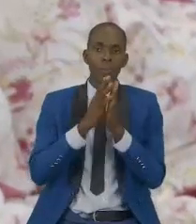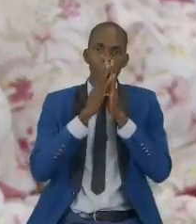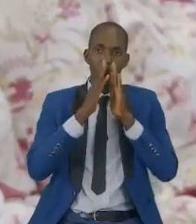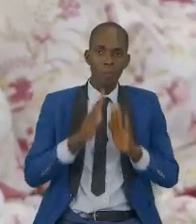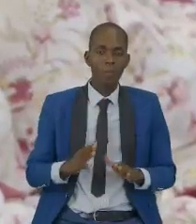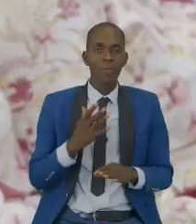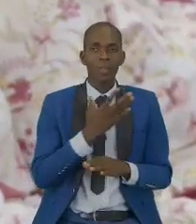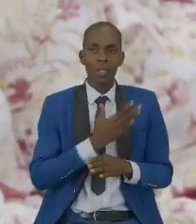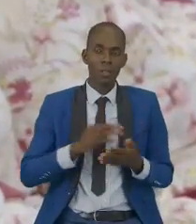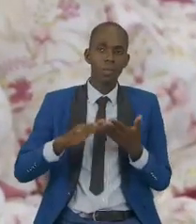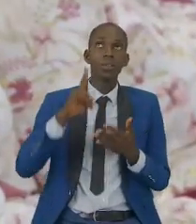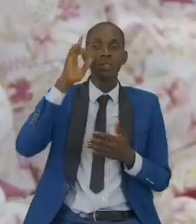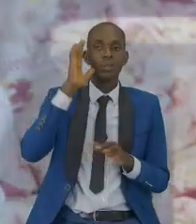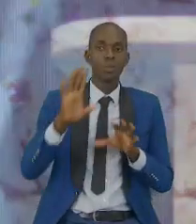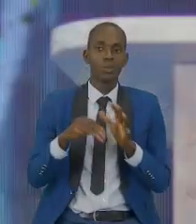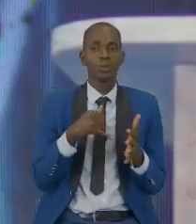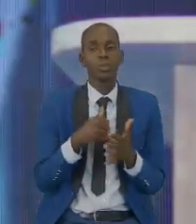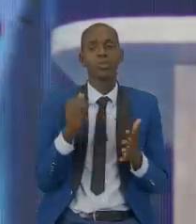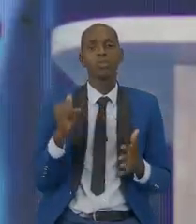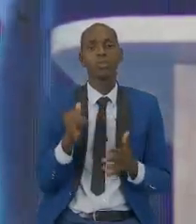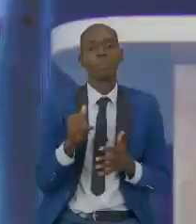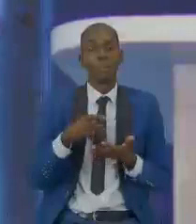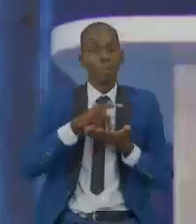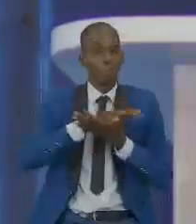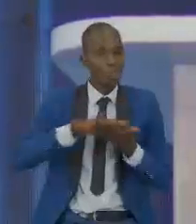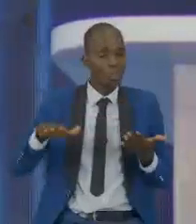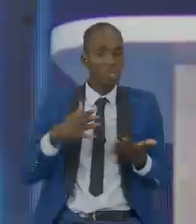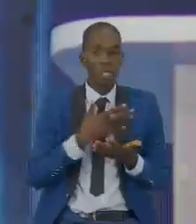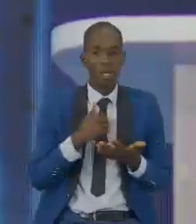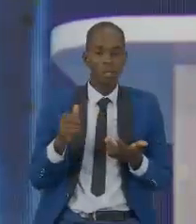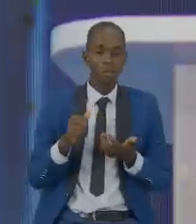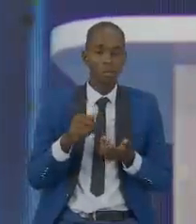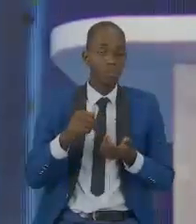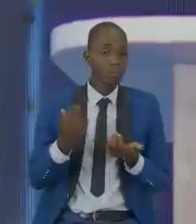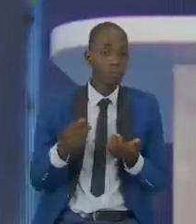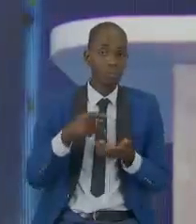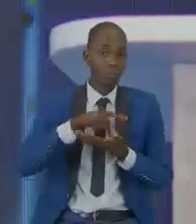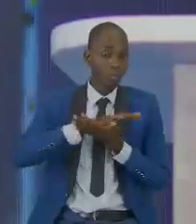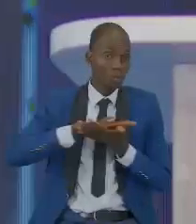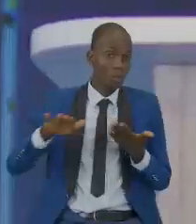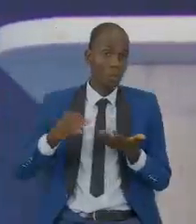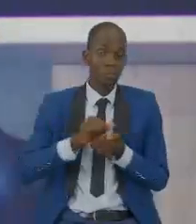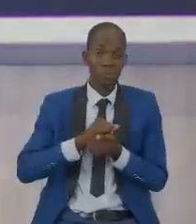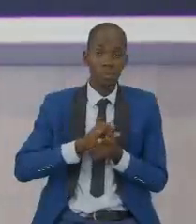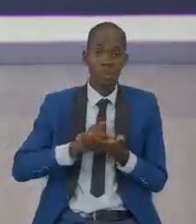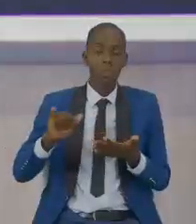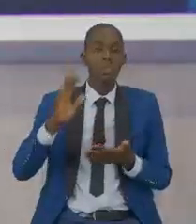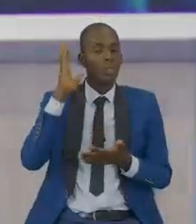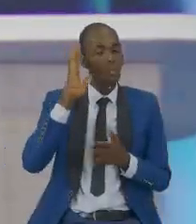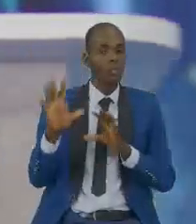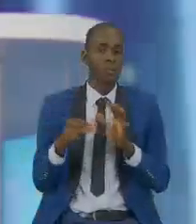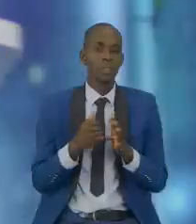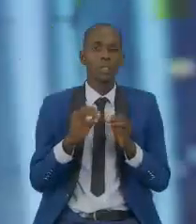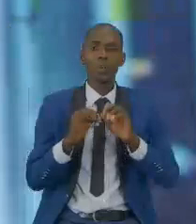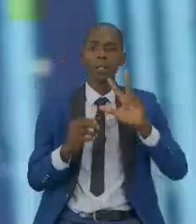pardon, he'll do that. Purging and purity, he'll do that. Number three now, in the possession